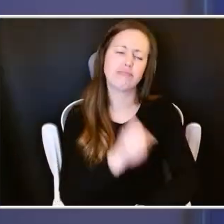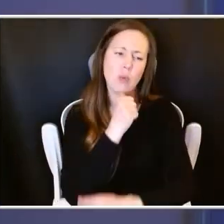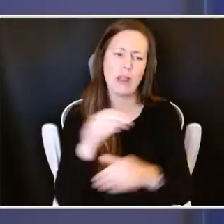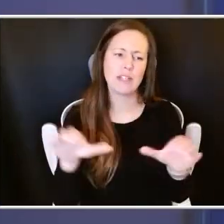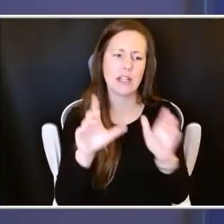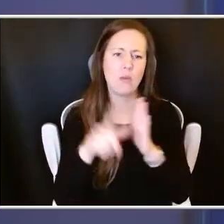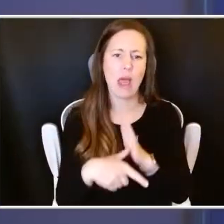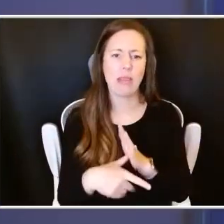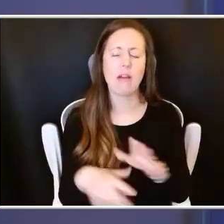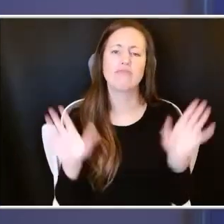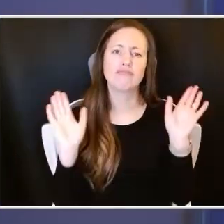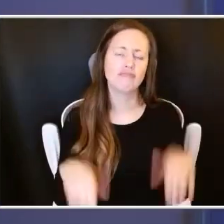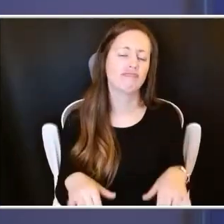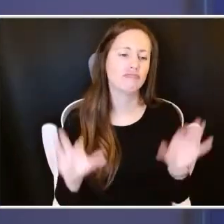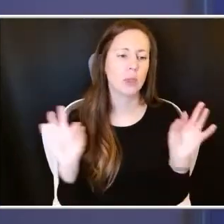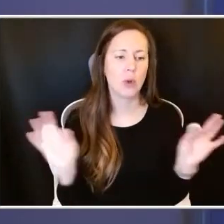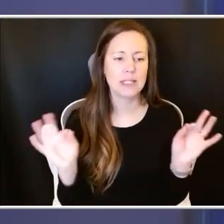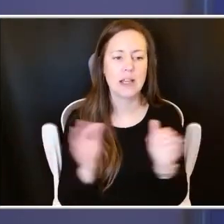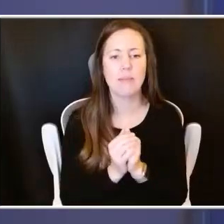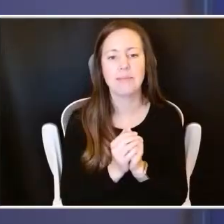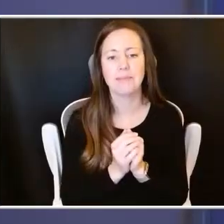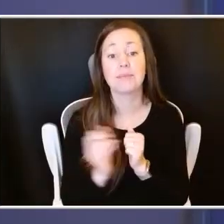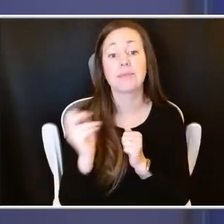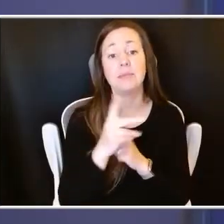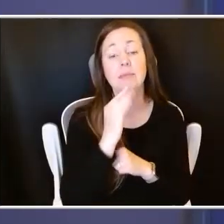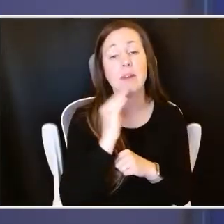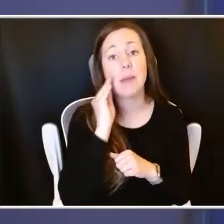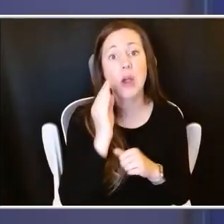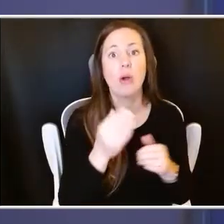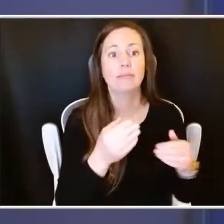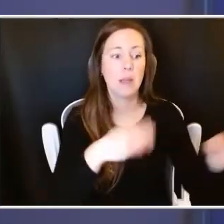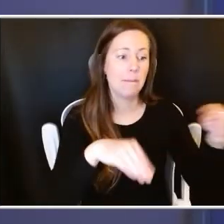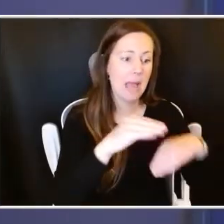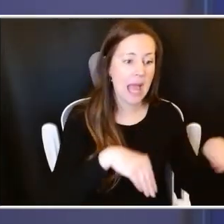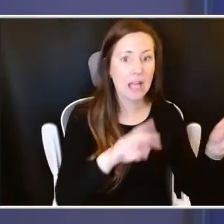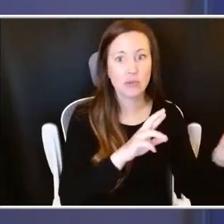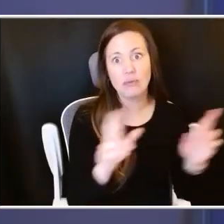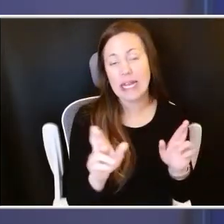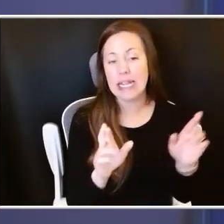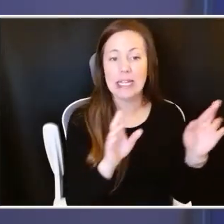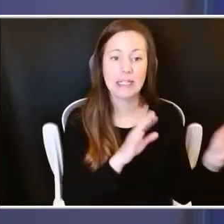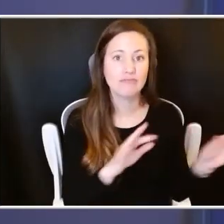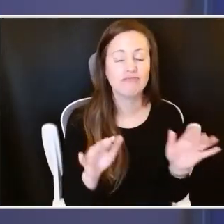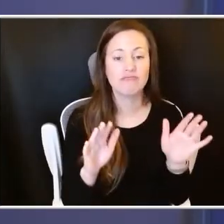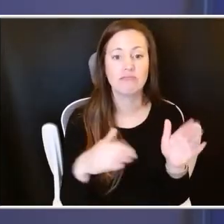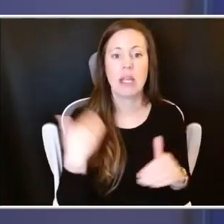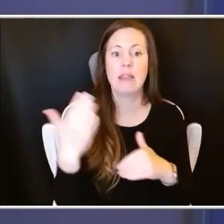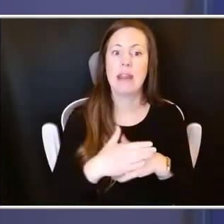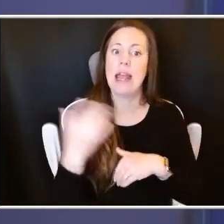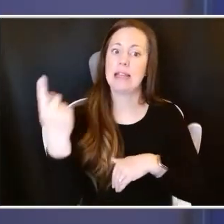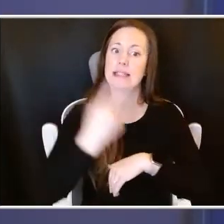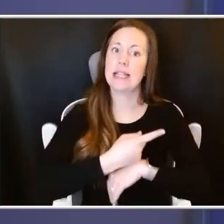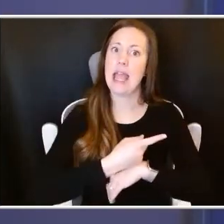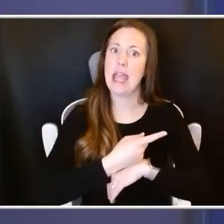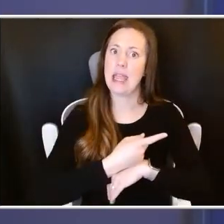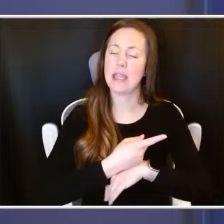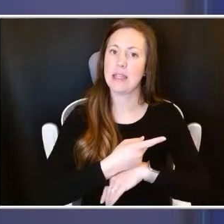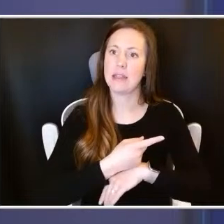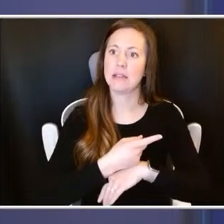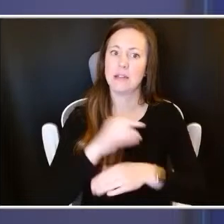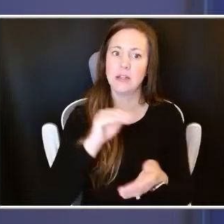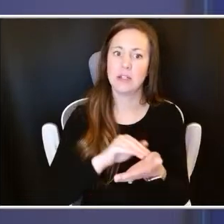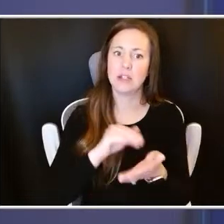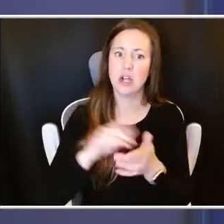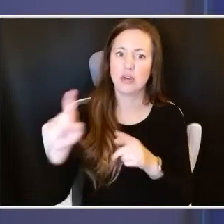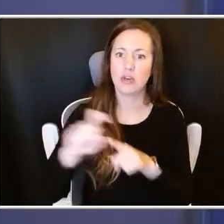deal. Went back home and continued packing, getting ready. And the next day, the phone rang, and he said, when do you leave?